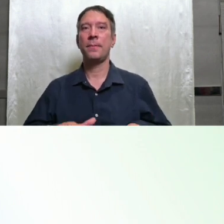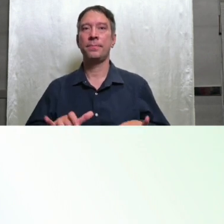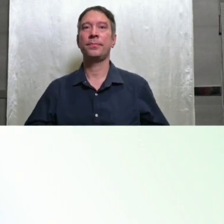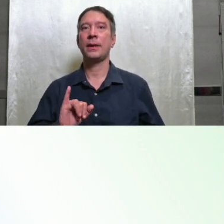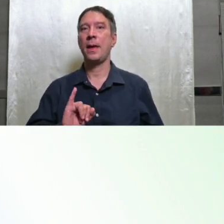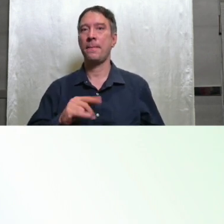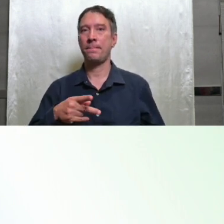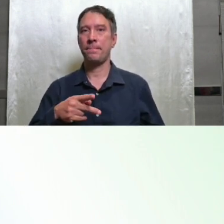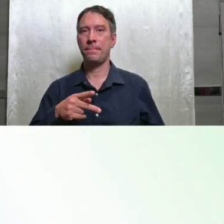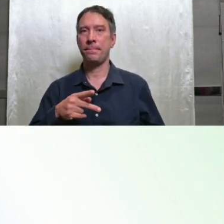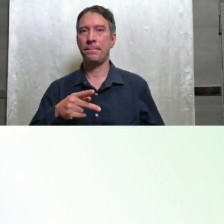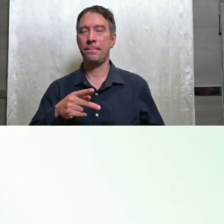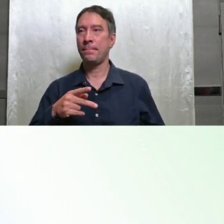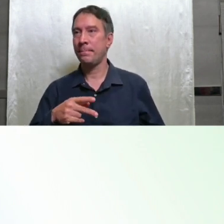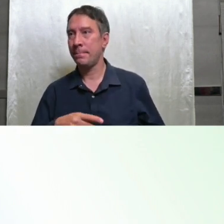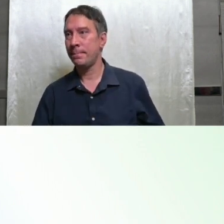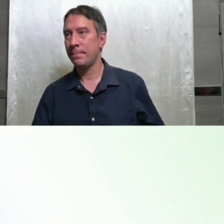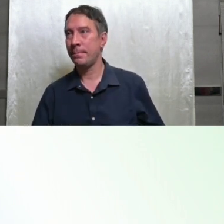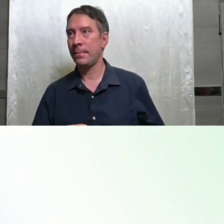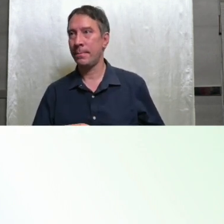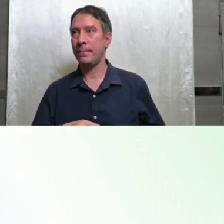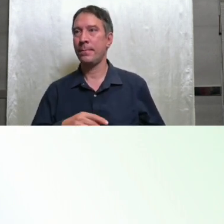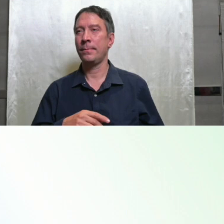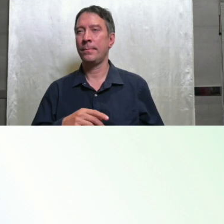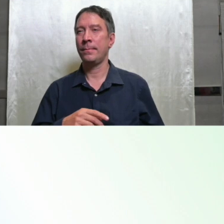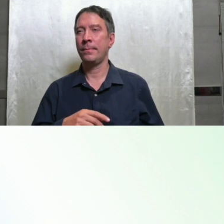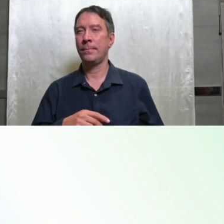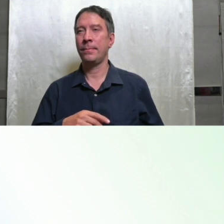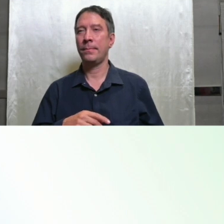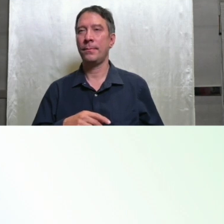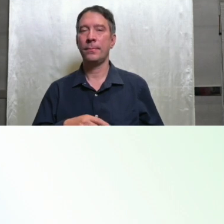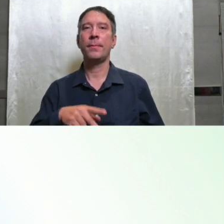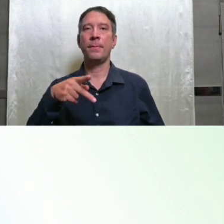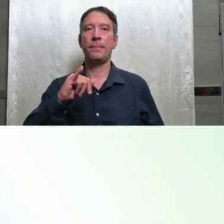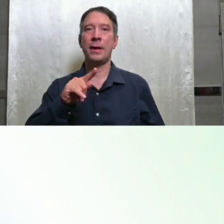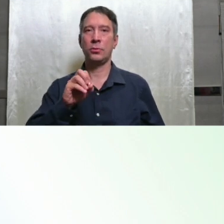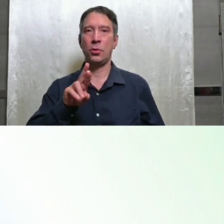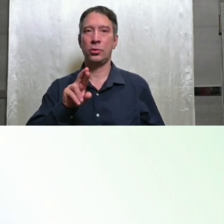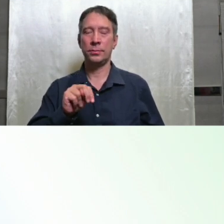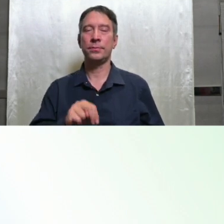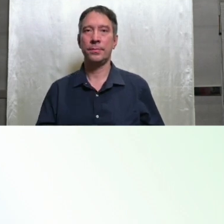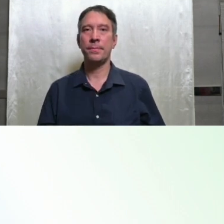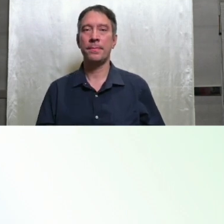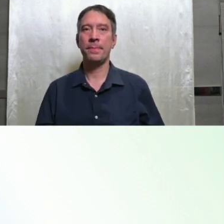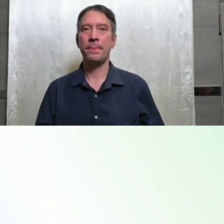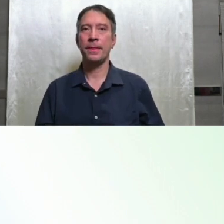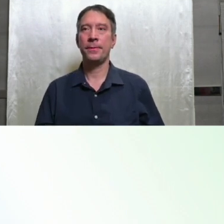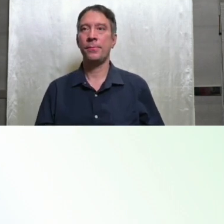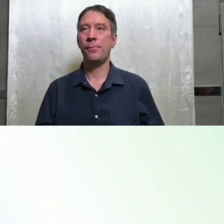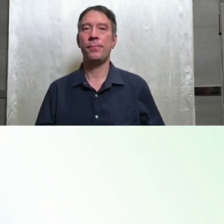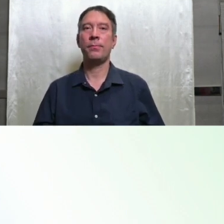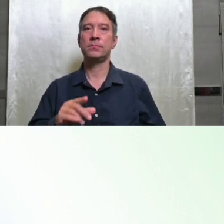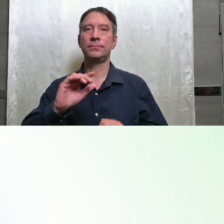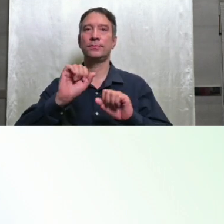program. But upon running his program, he realizes that it is incorrect. He has no idea where the mistake